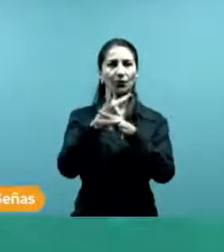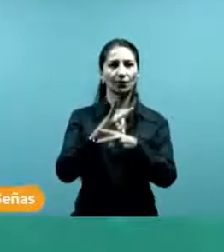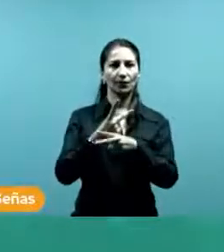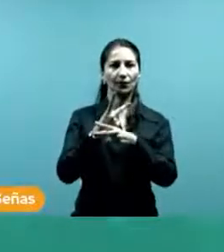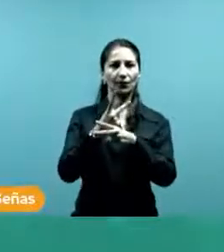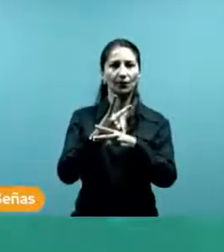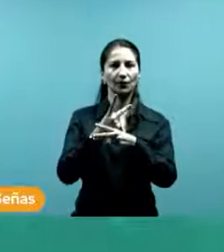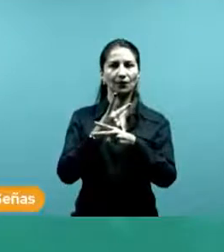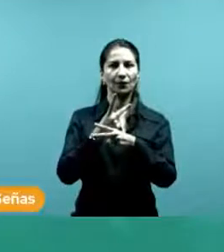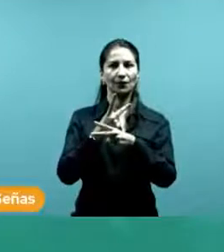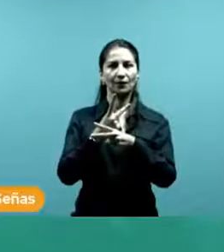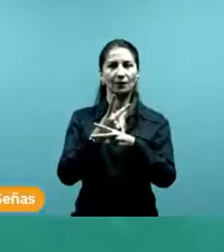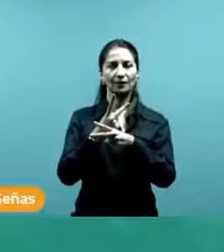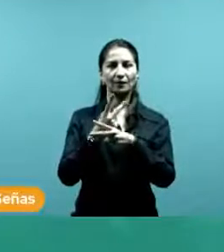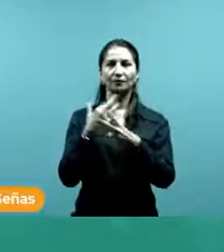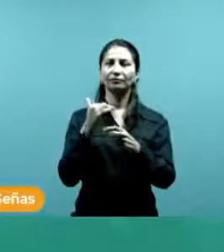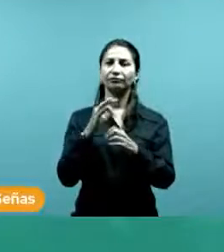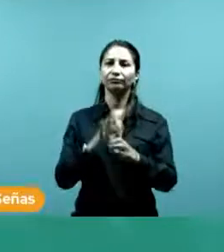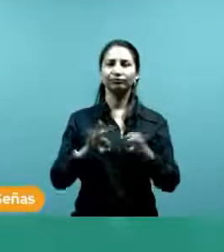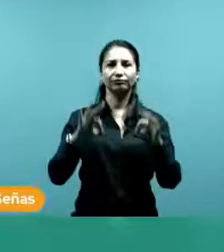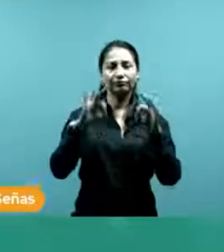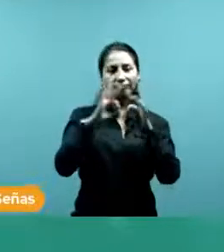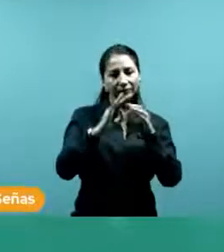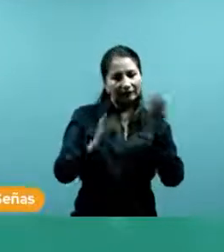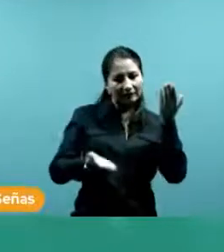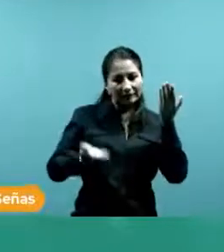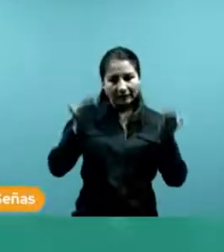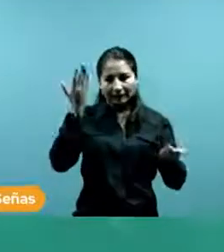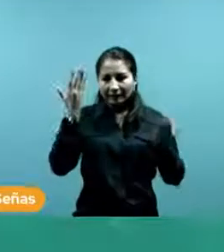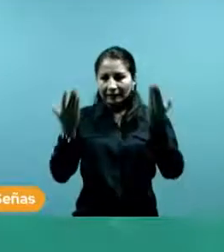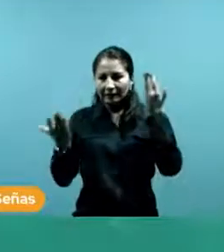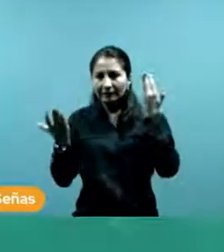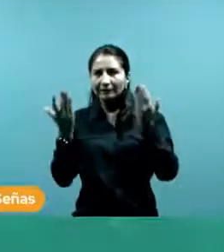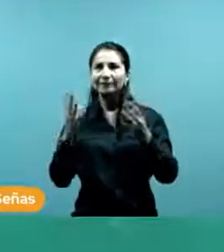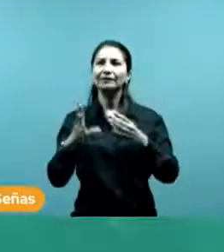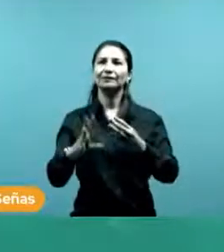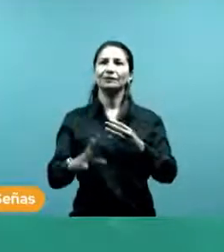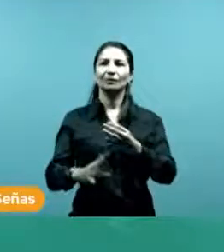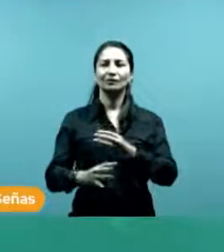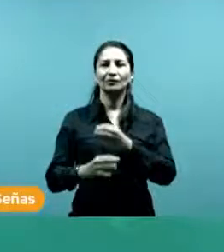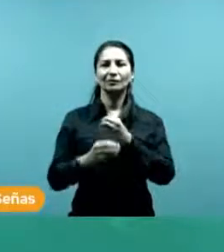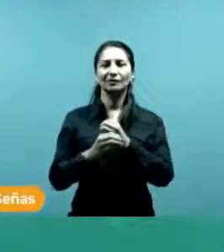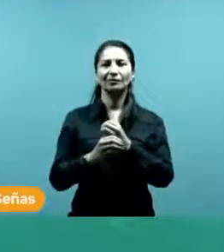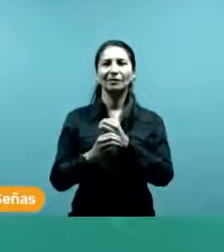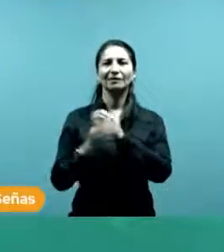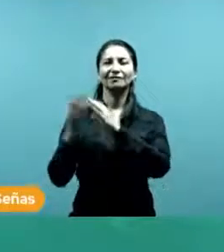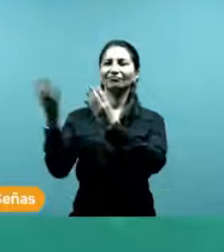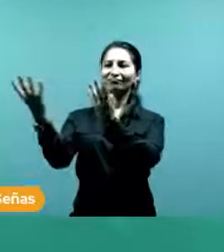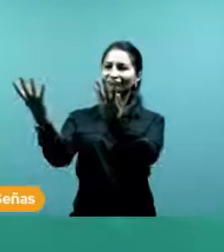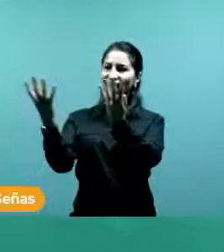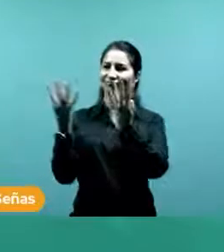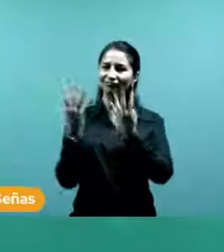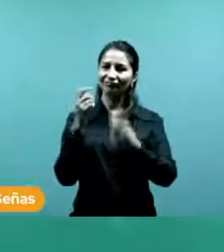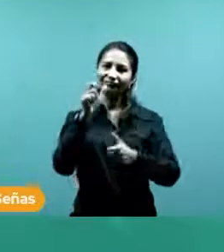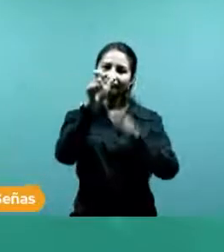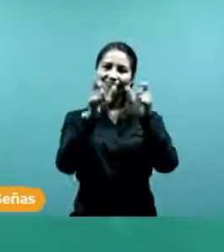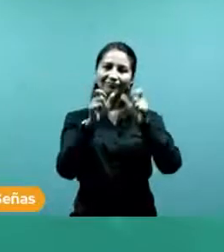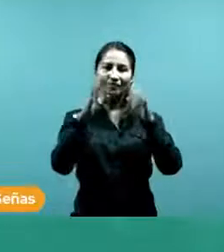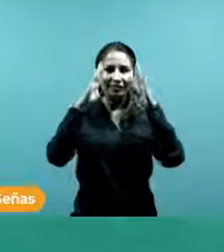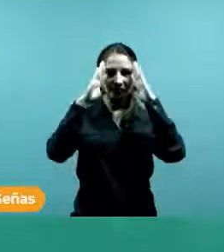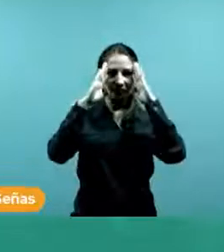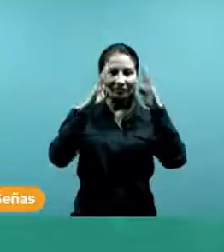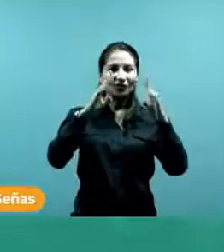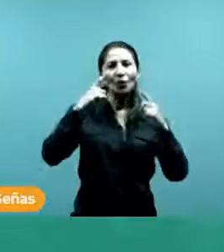it mainly through the guided tours. Recibir a las personas en el lugar, y eso lo hacemos a través de los